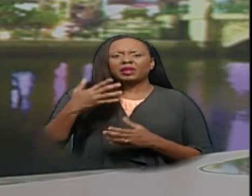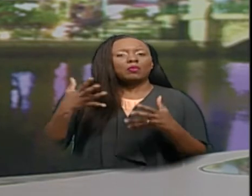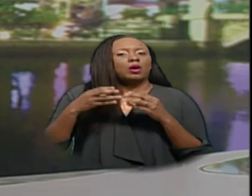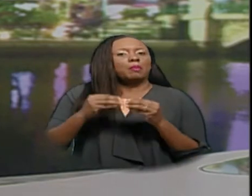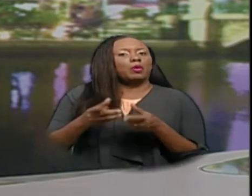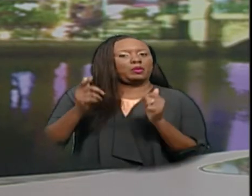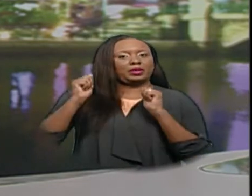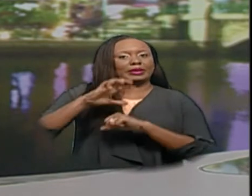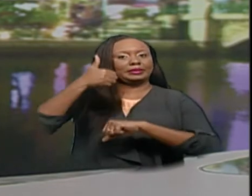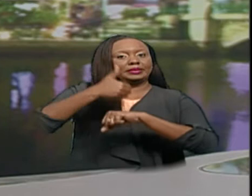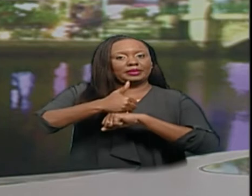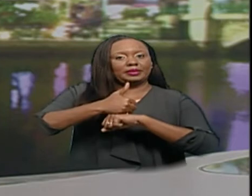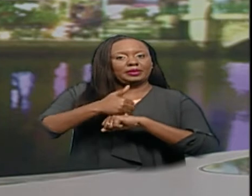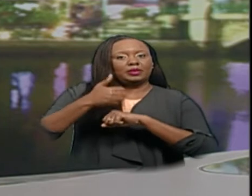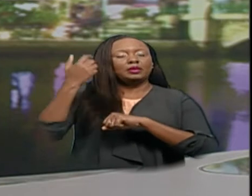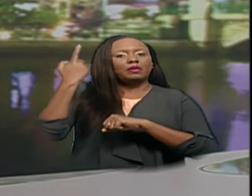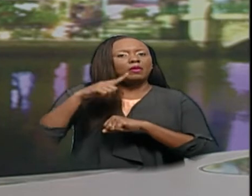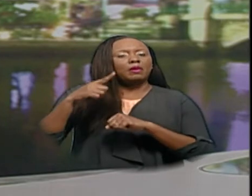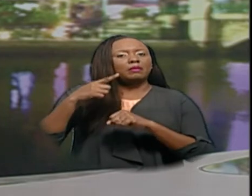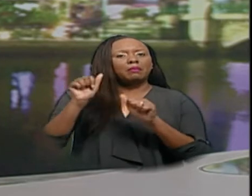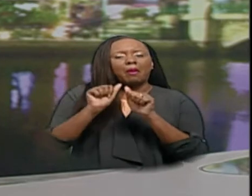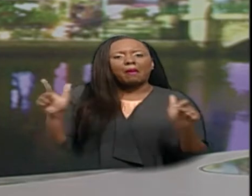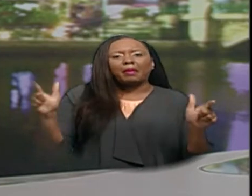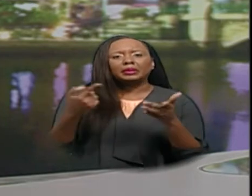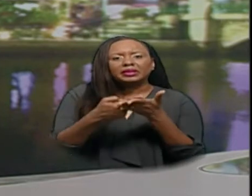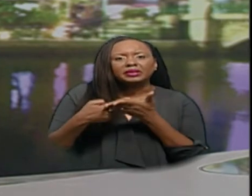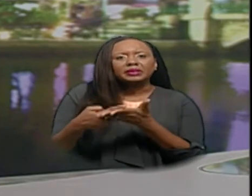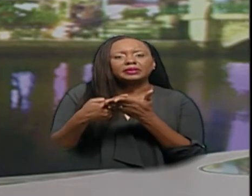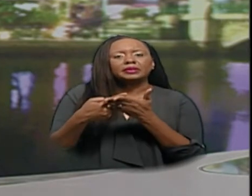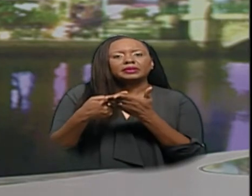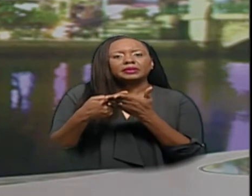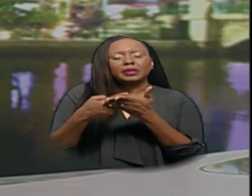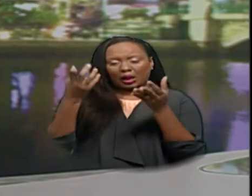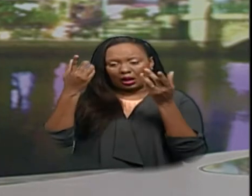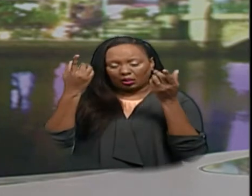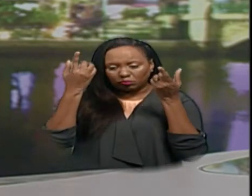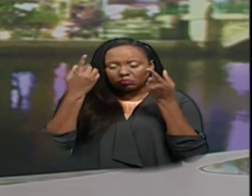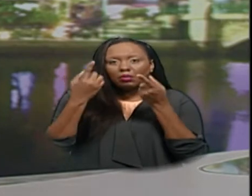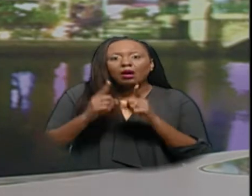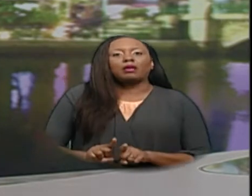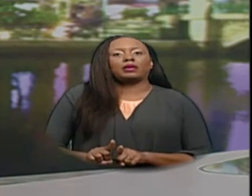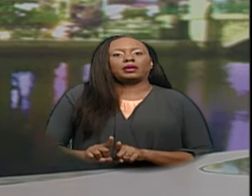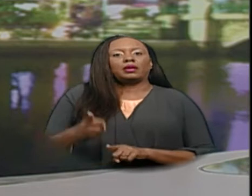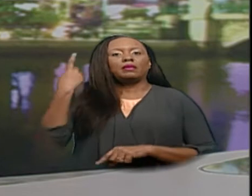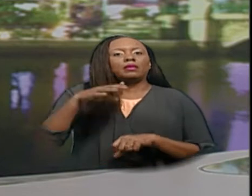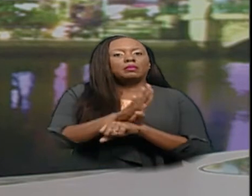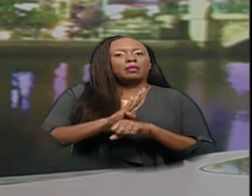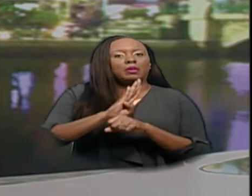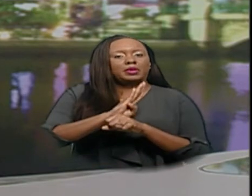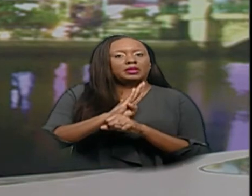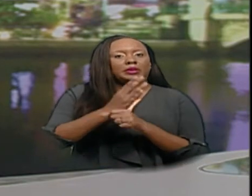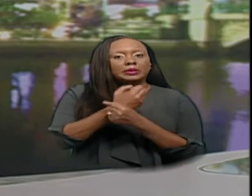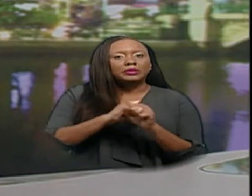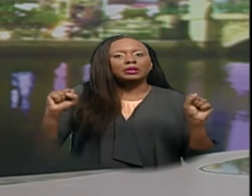swift implementation of the measures agreed to by the social partnership in the Barbados Sustainable Recovery Plan. He says, given